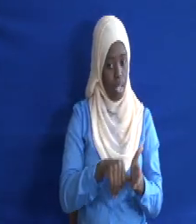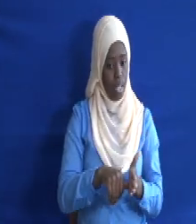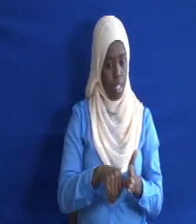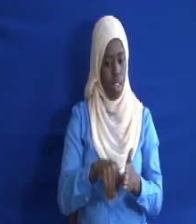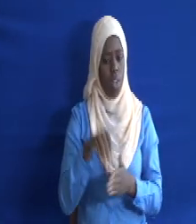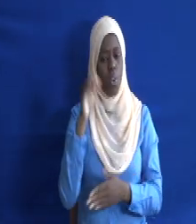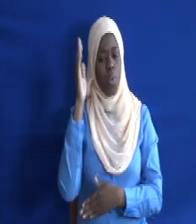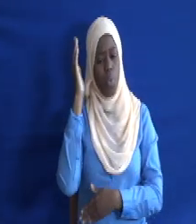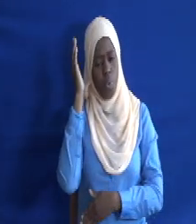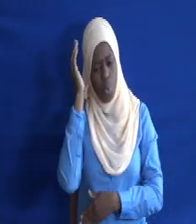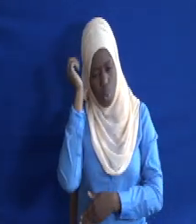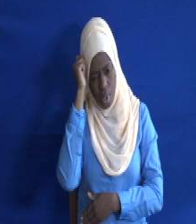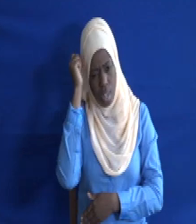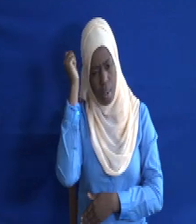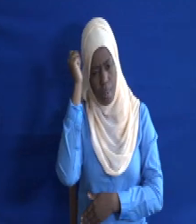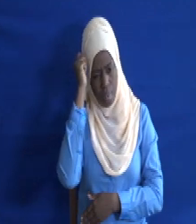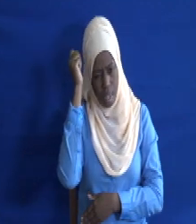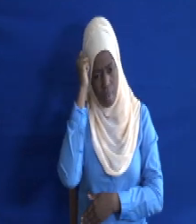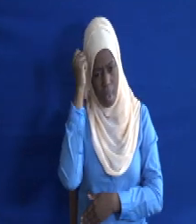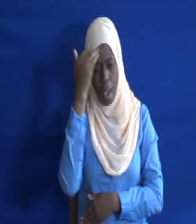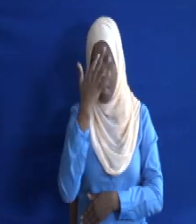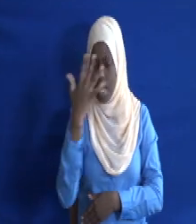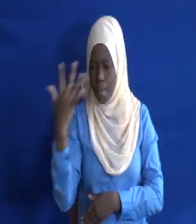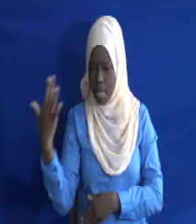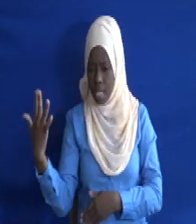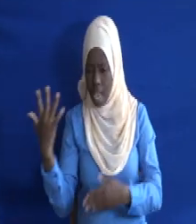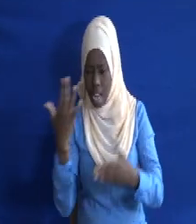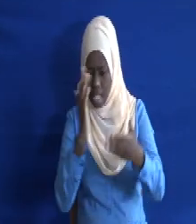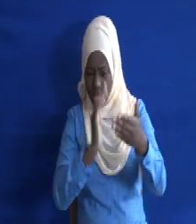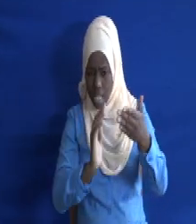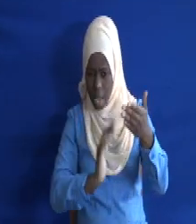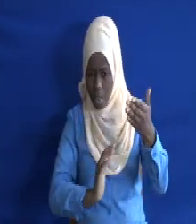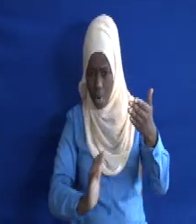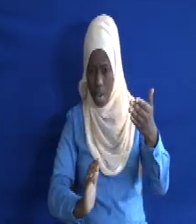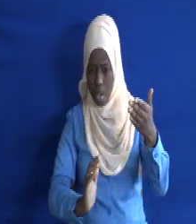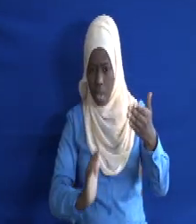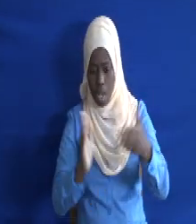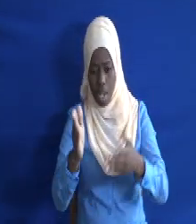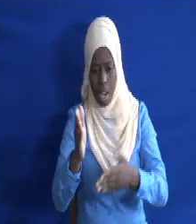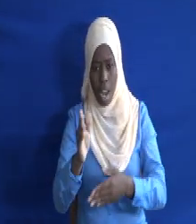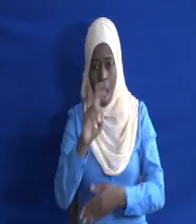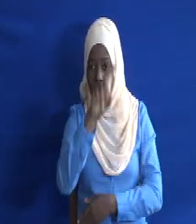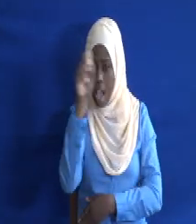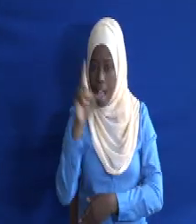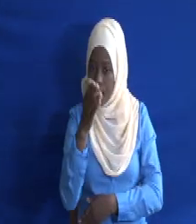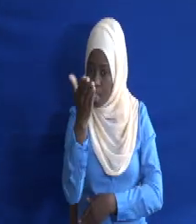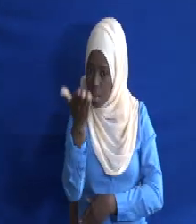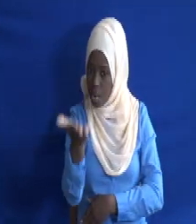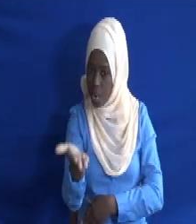viewer, do you remember mathematical table? Can I ask you?